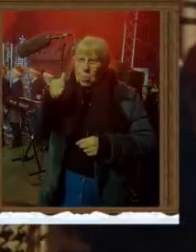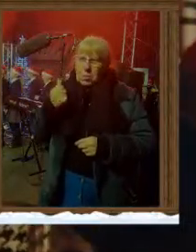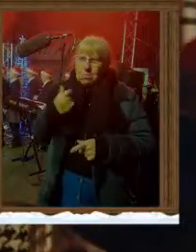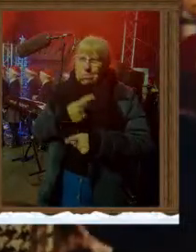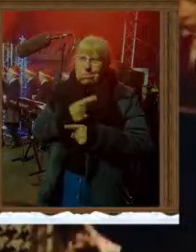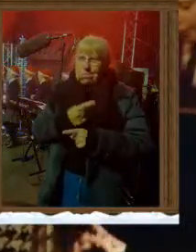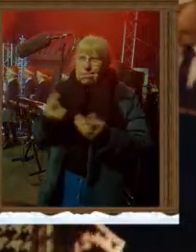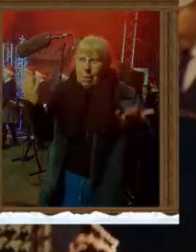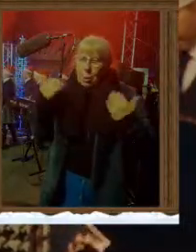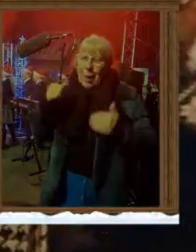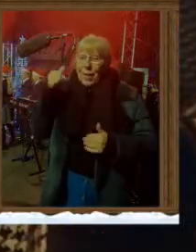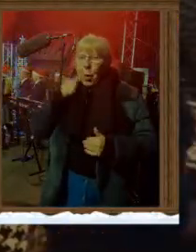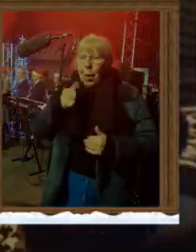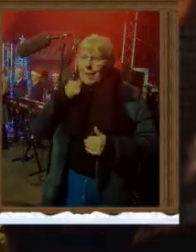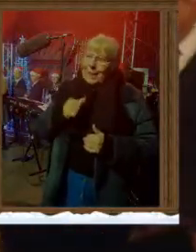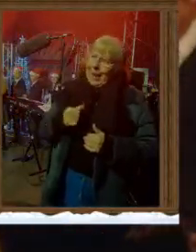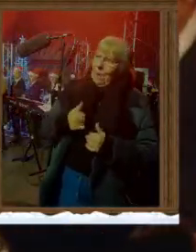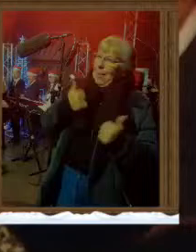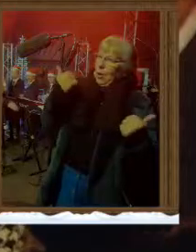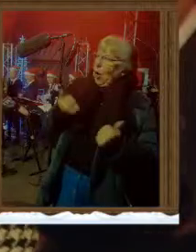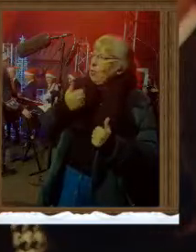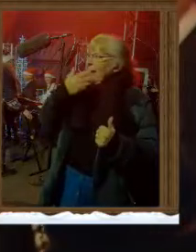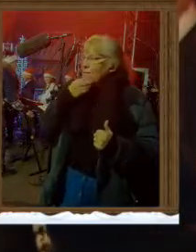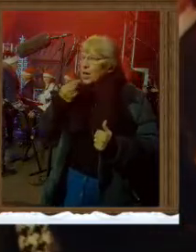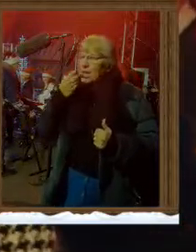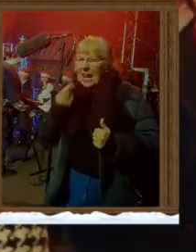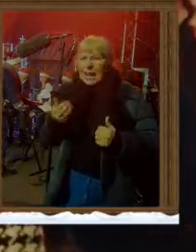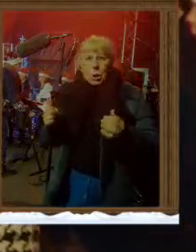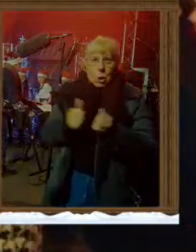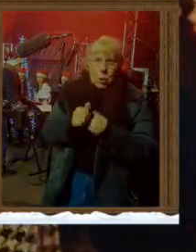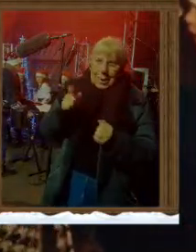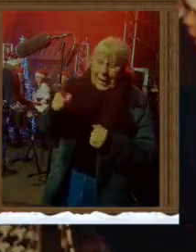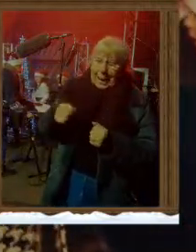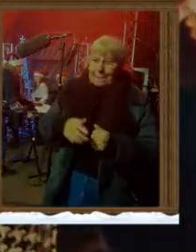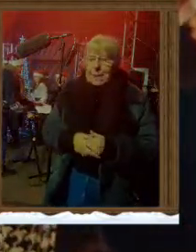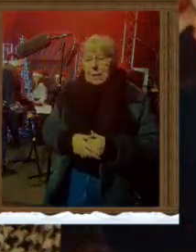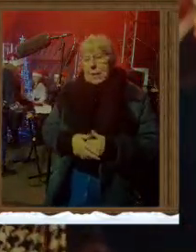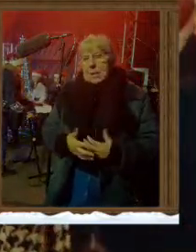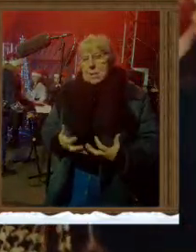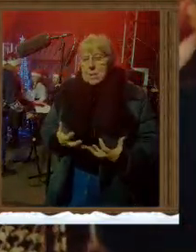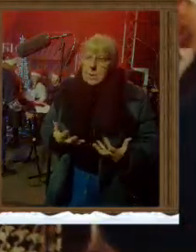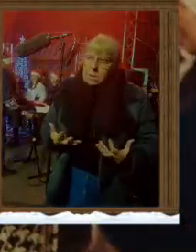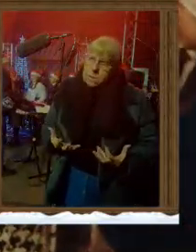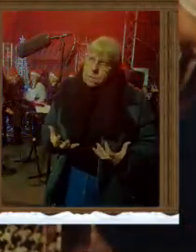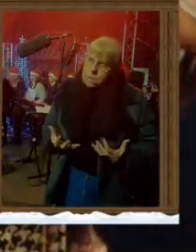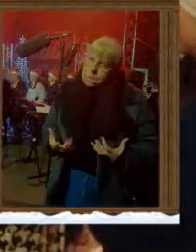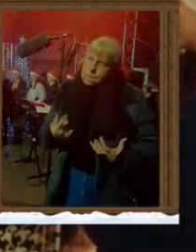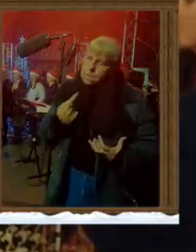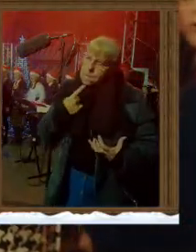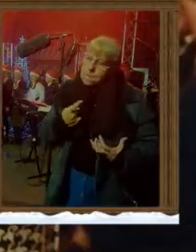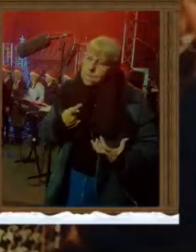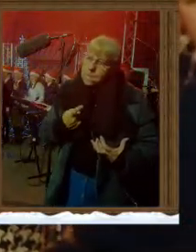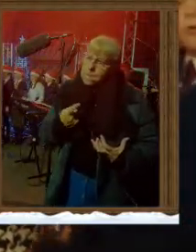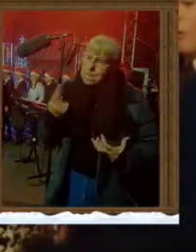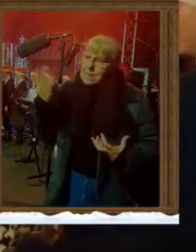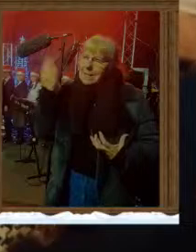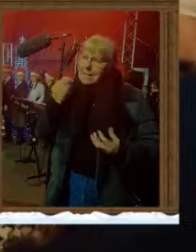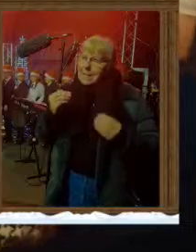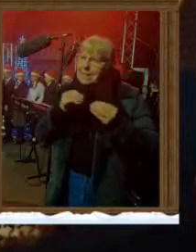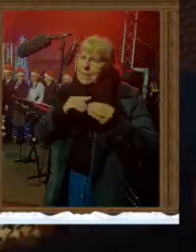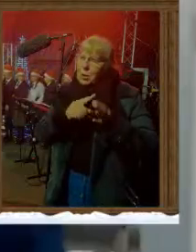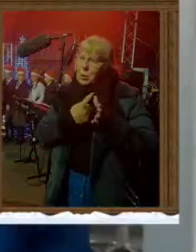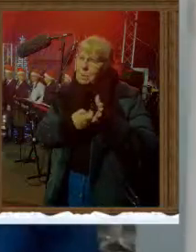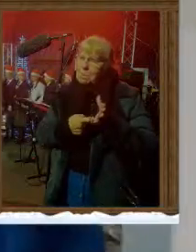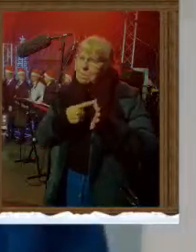conditions are right for Santa tonight. As much as it pains me to say, we must listen to Barra